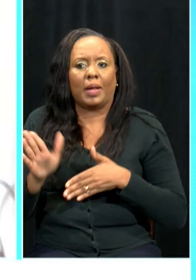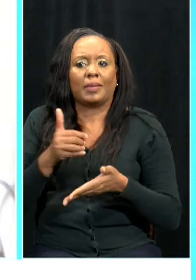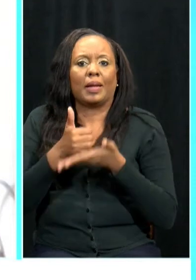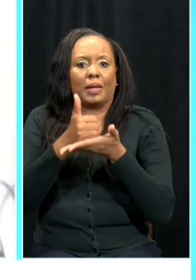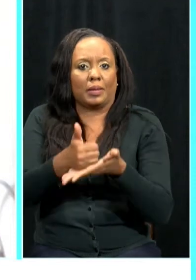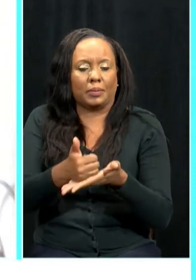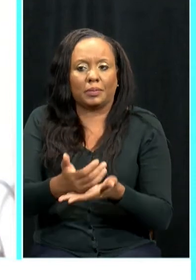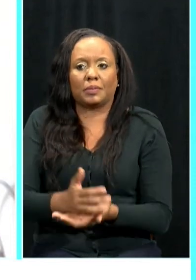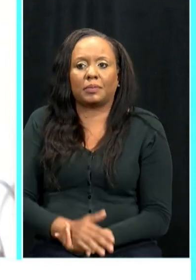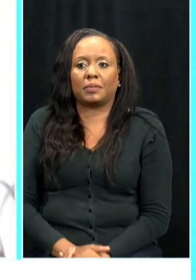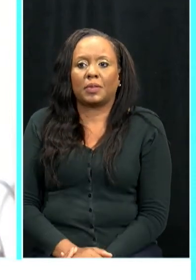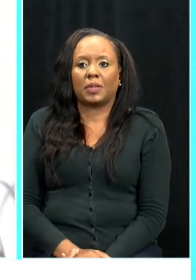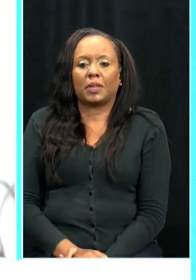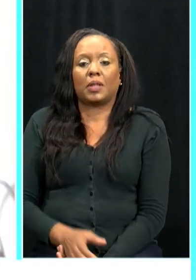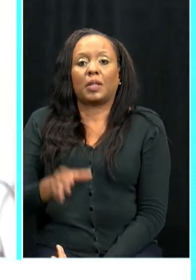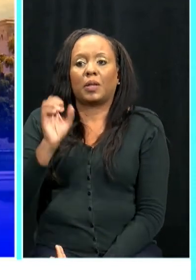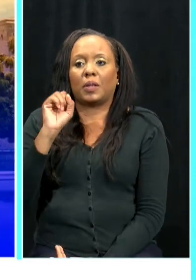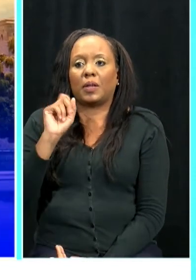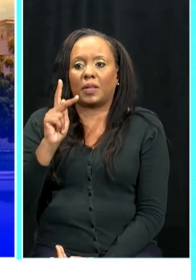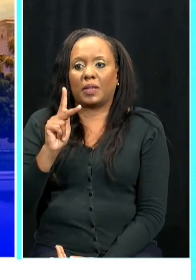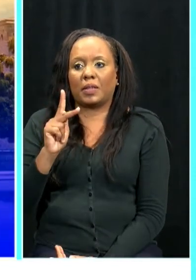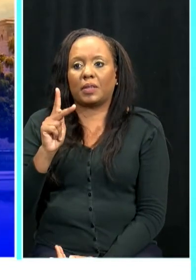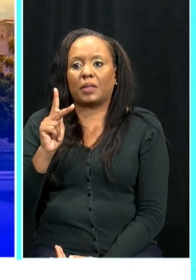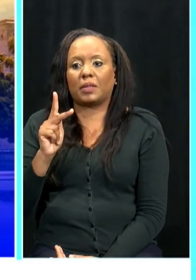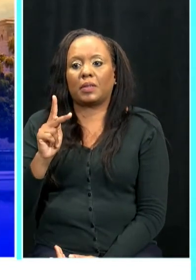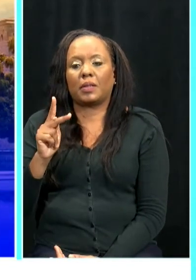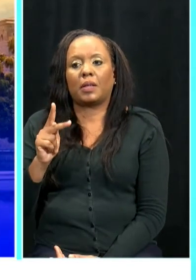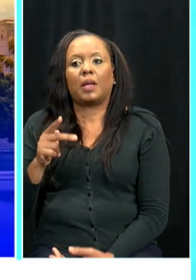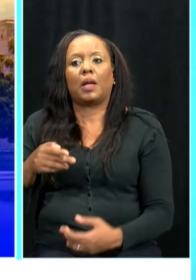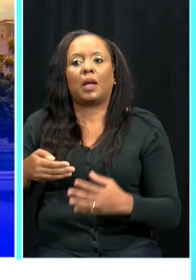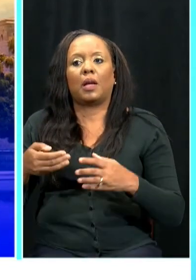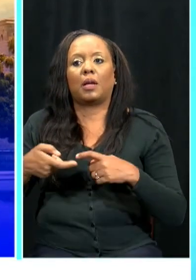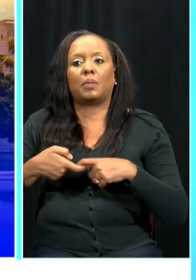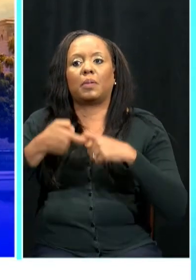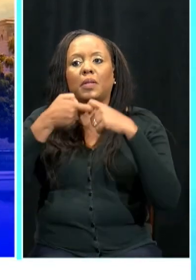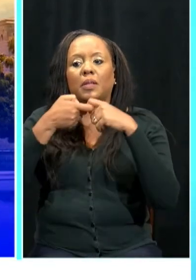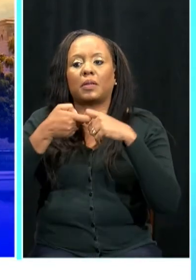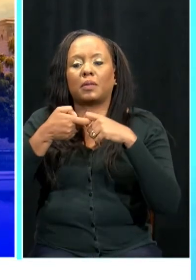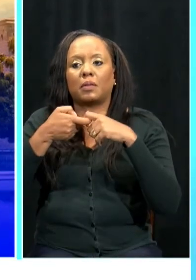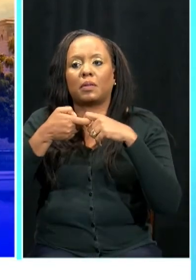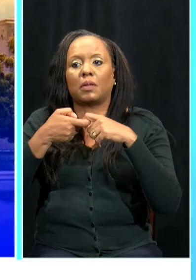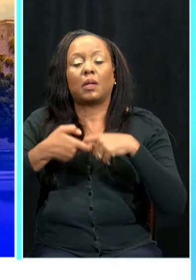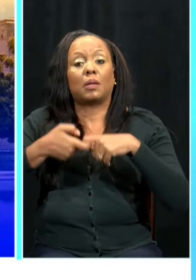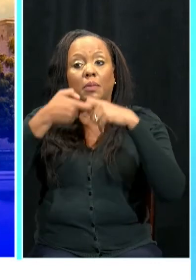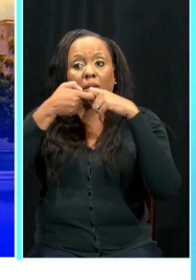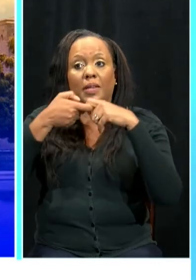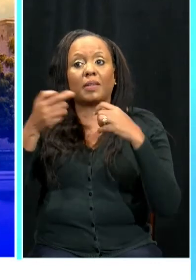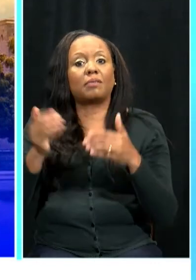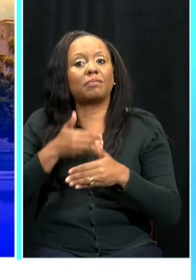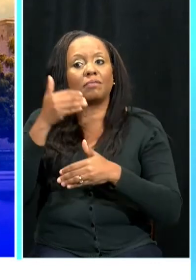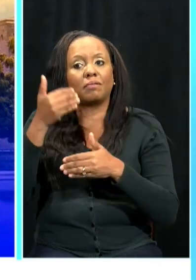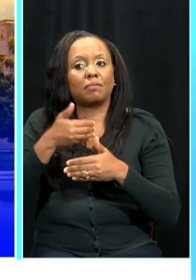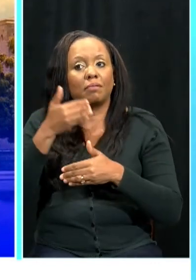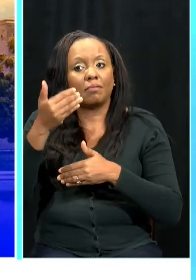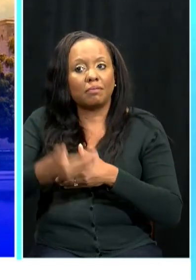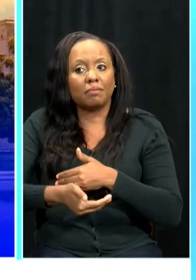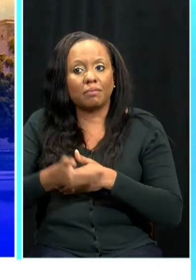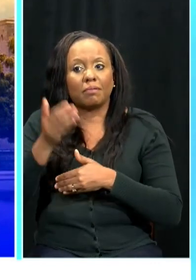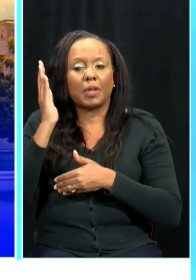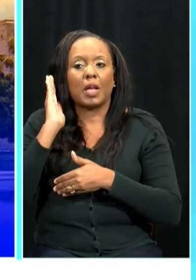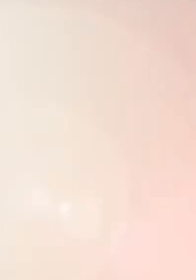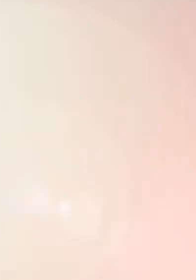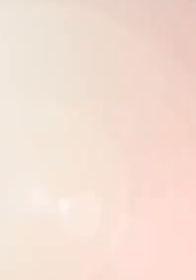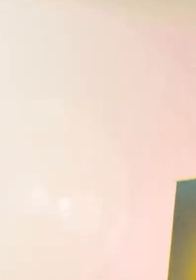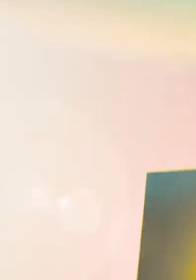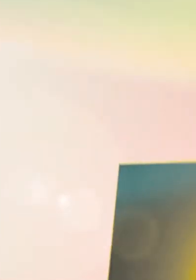believe. Okay, thank you very much, Raquel. We're going to go to Jewel, commercial break. Ambassador, quickly, let me go to commercial break. When we come back, we will take your